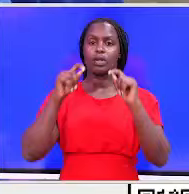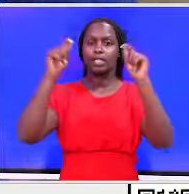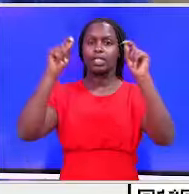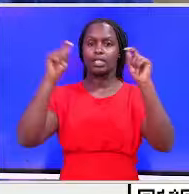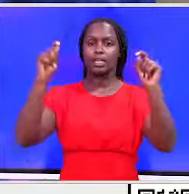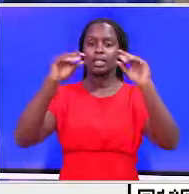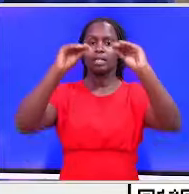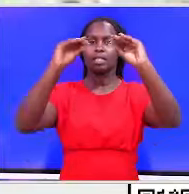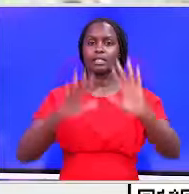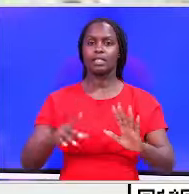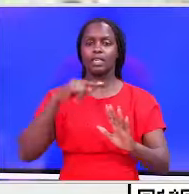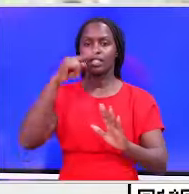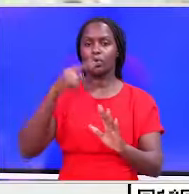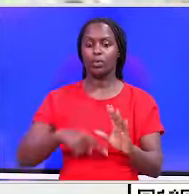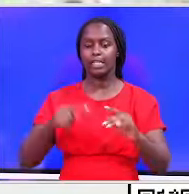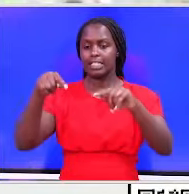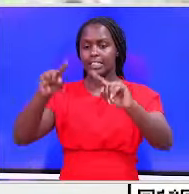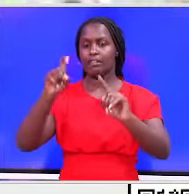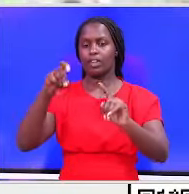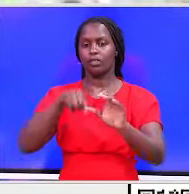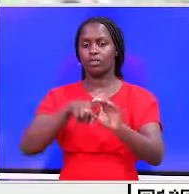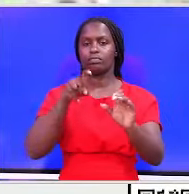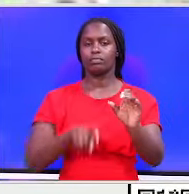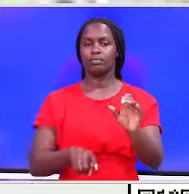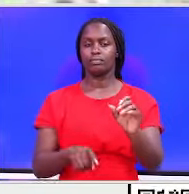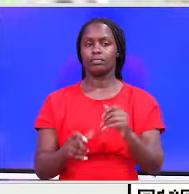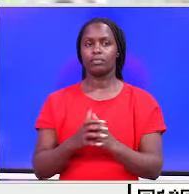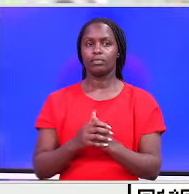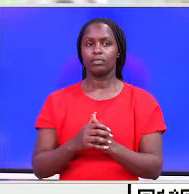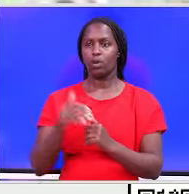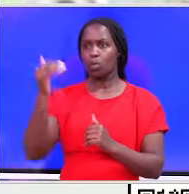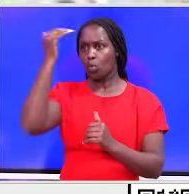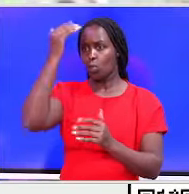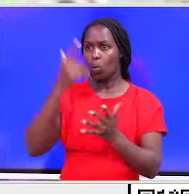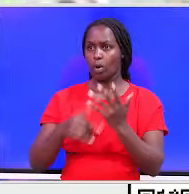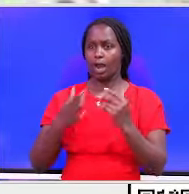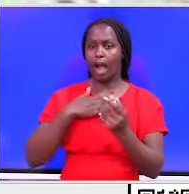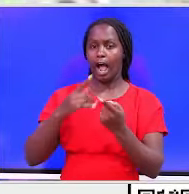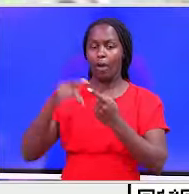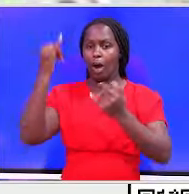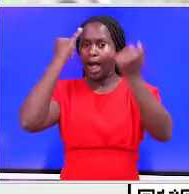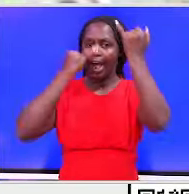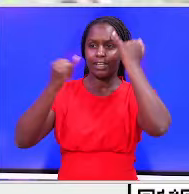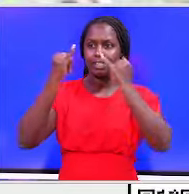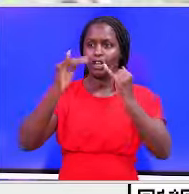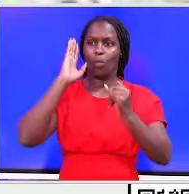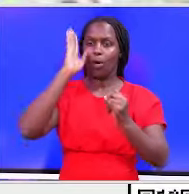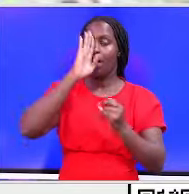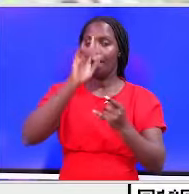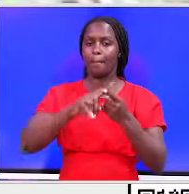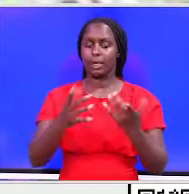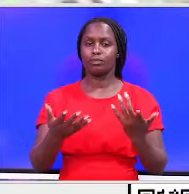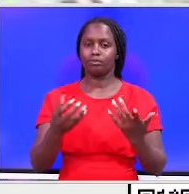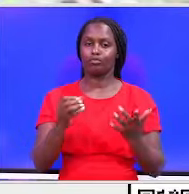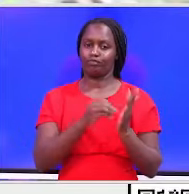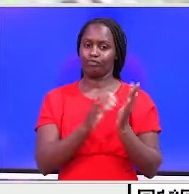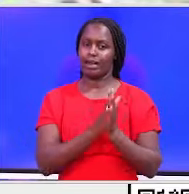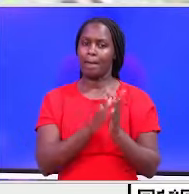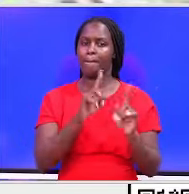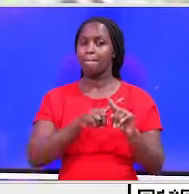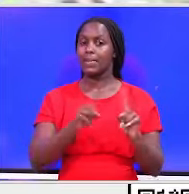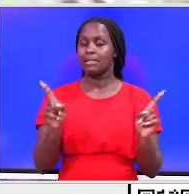demanding his resignation. Held on Saturday, we knew that actually our views are going to be considered, but apparently we were sold.